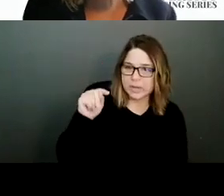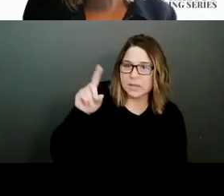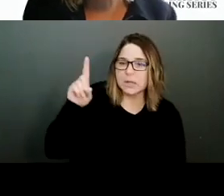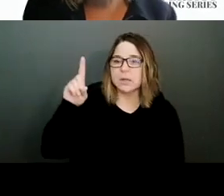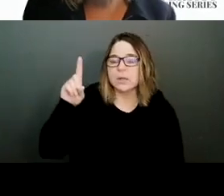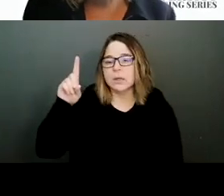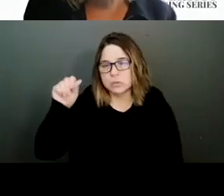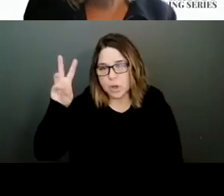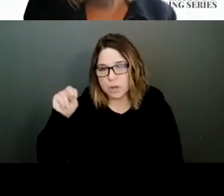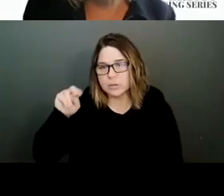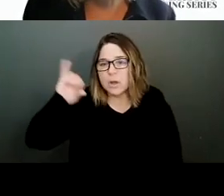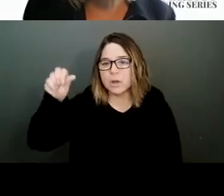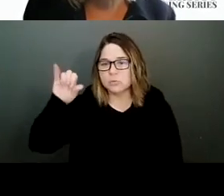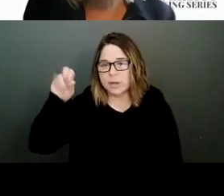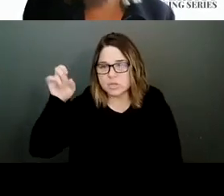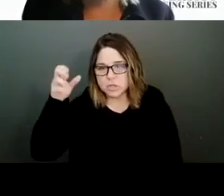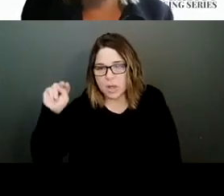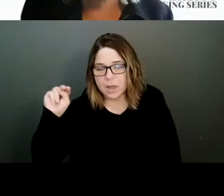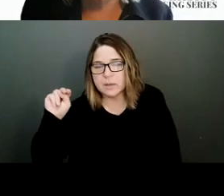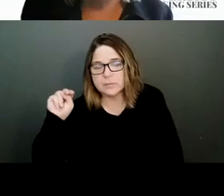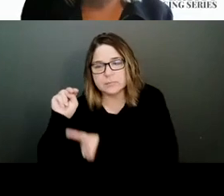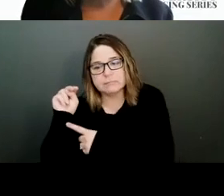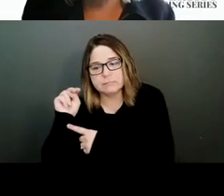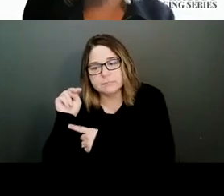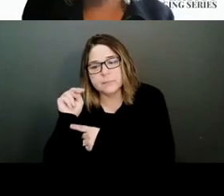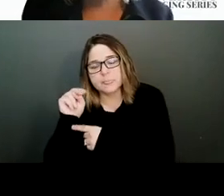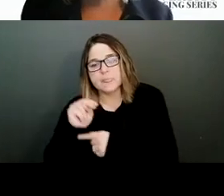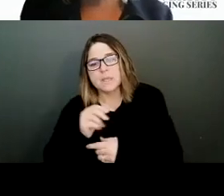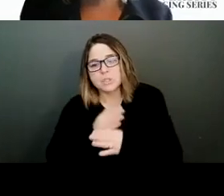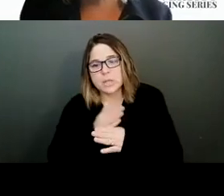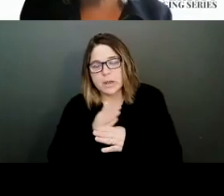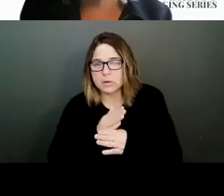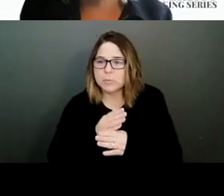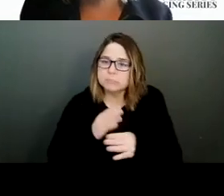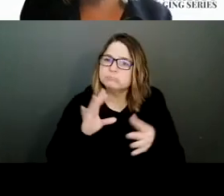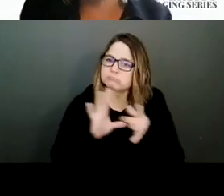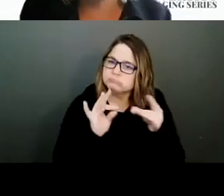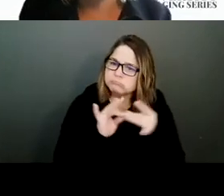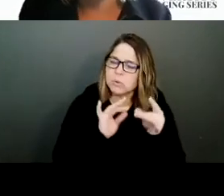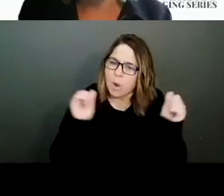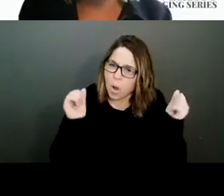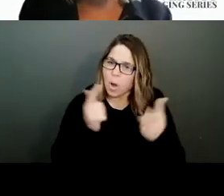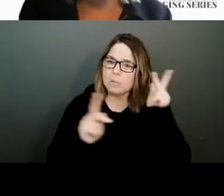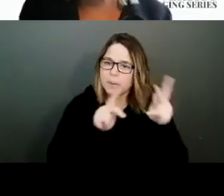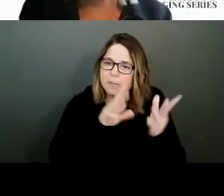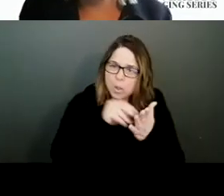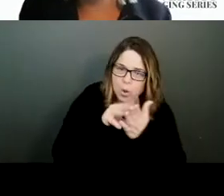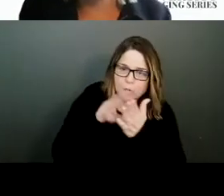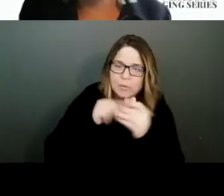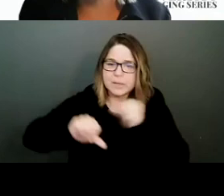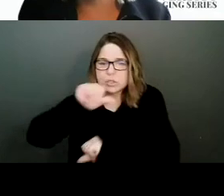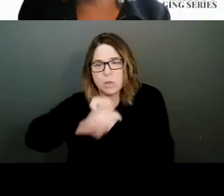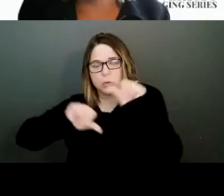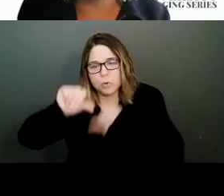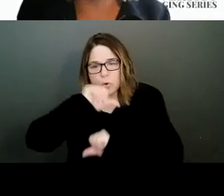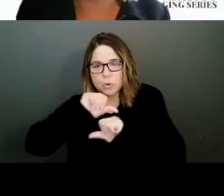personal stories about the importance of including everybody's voice at the table, learning from each other, just creating that sense of openness and willingness